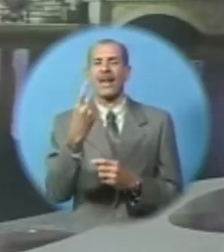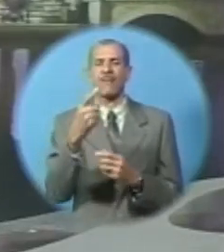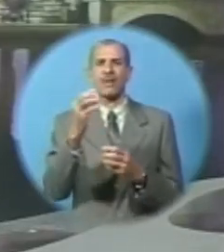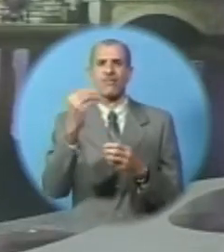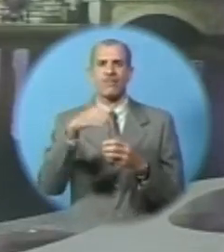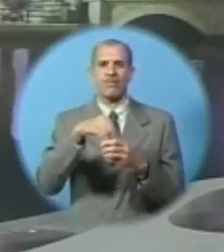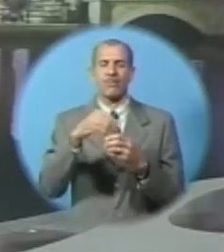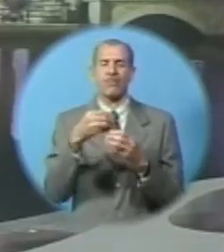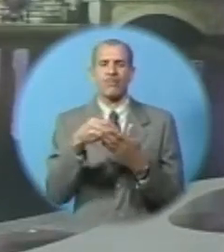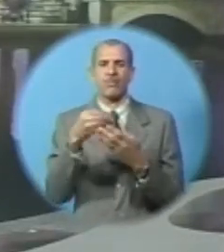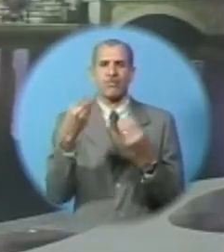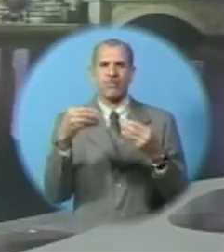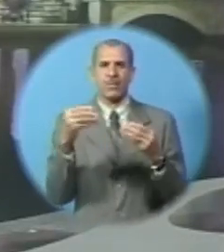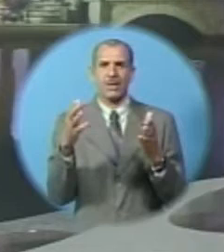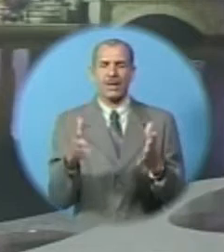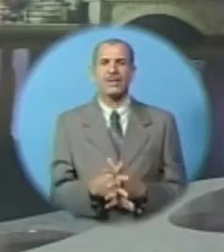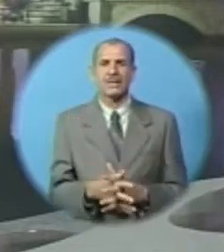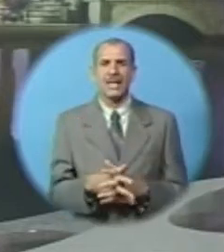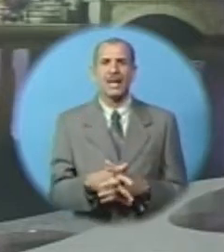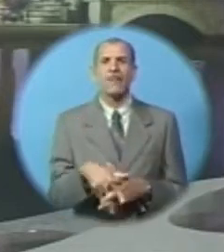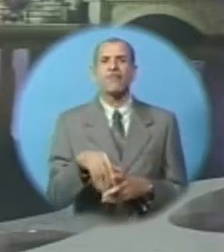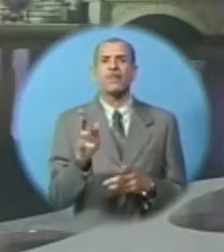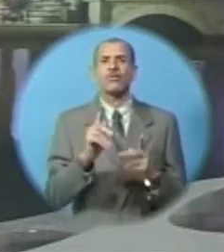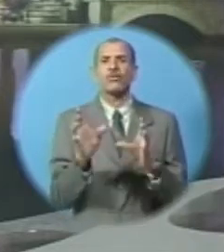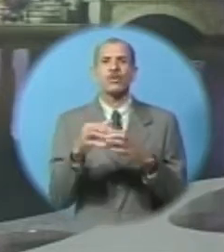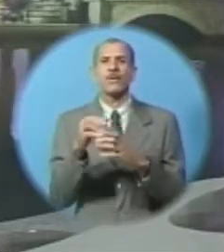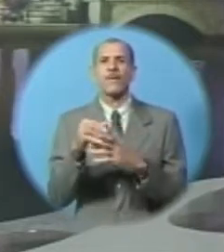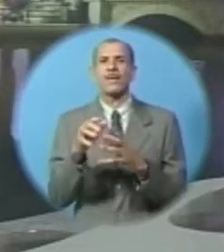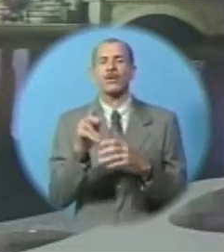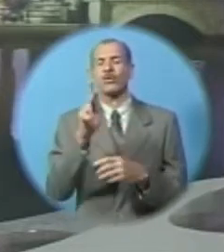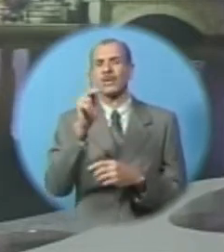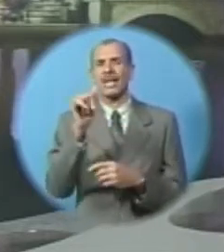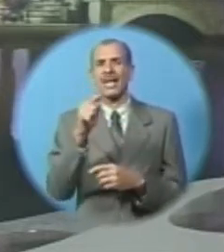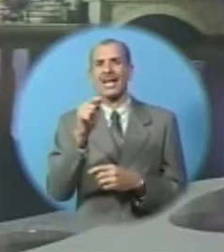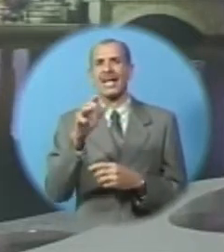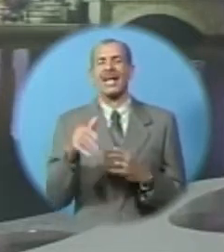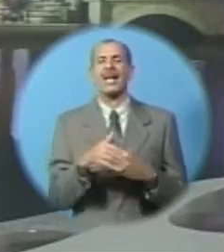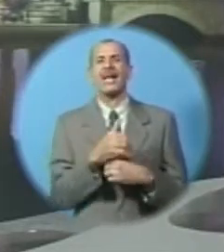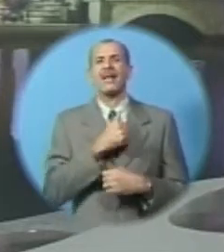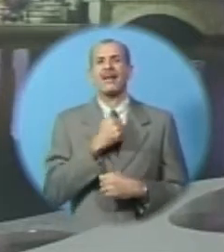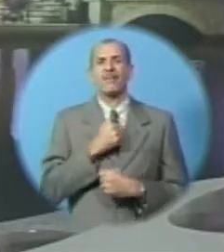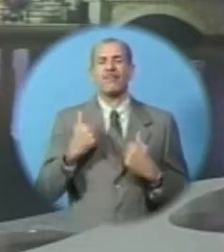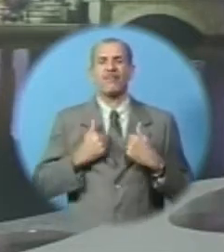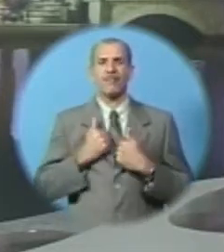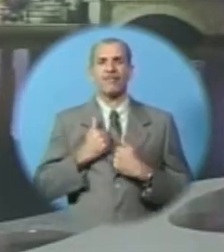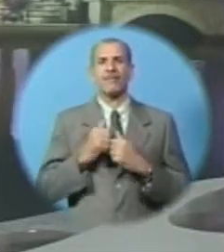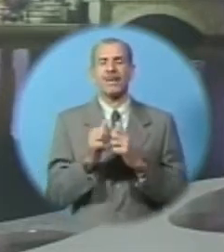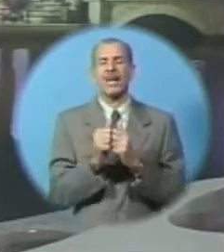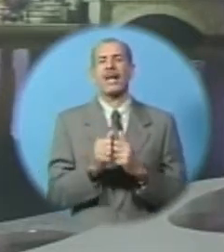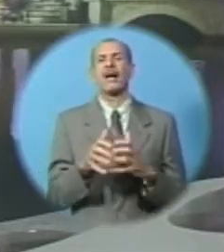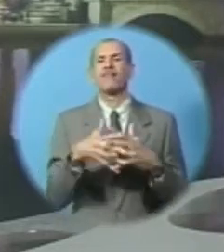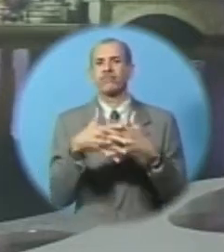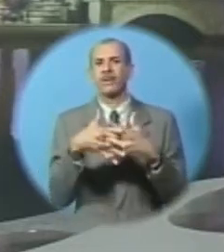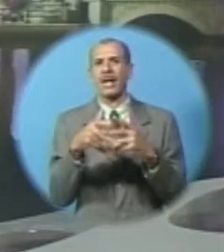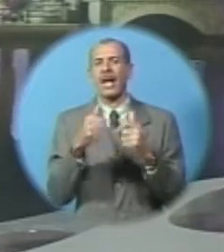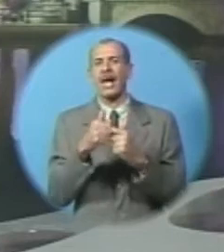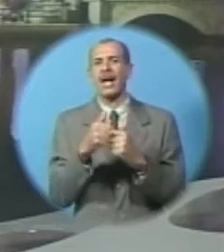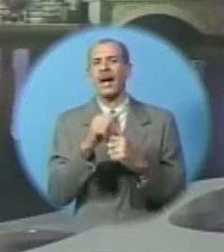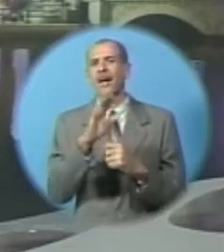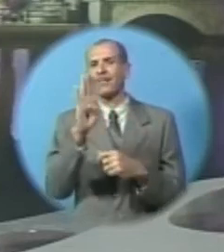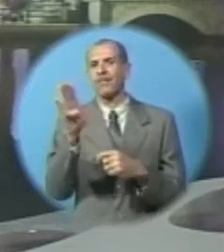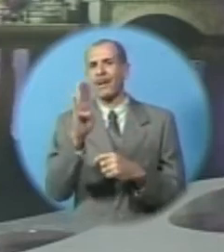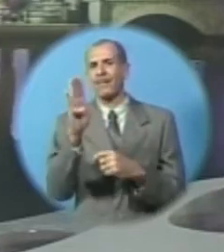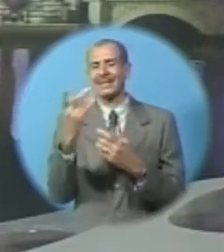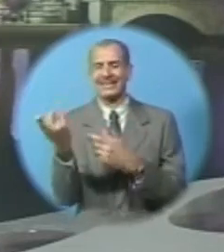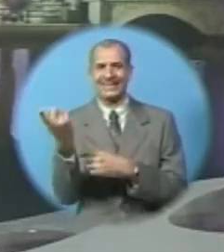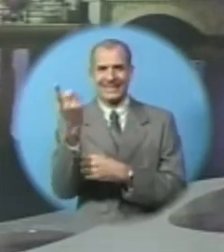attend BMEX. The groups from the United Kingdom, the United States, Canada, Cuba, Panama, and CARICOM are due in Barbados